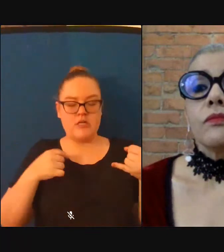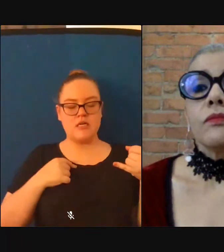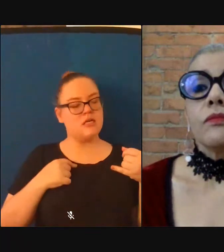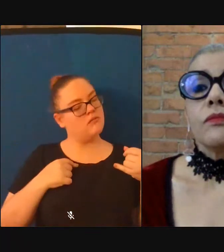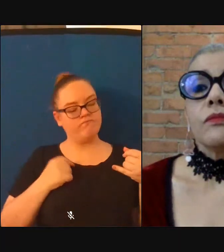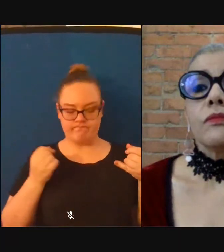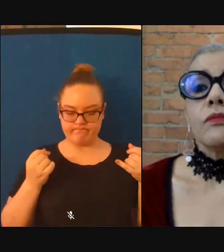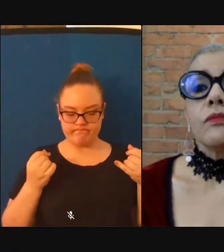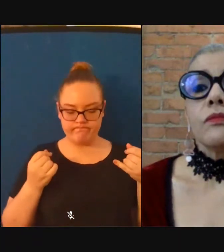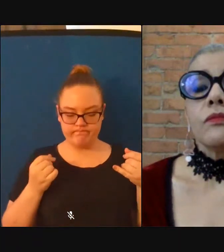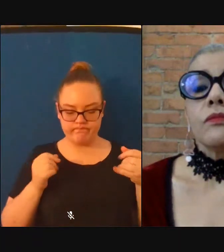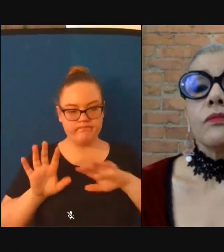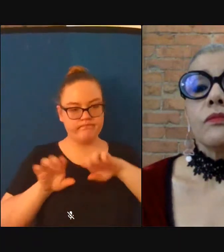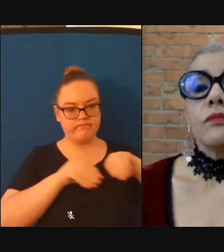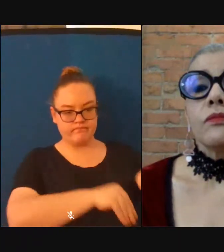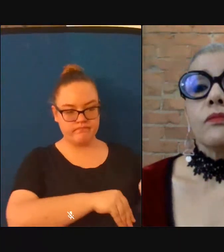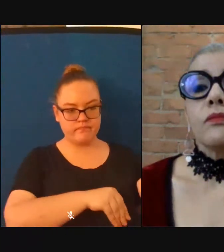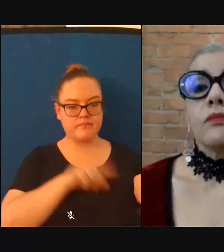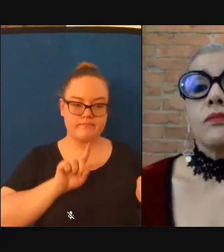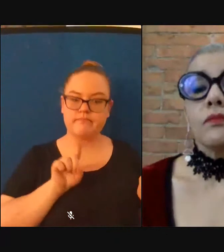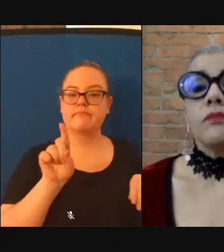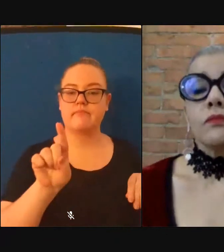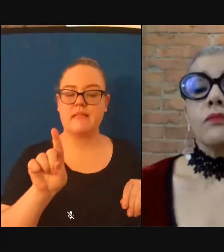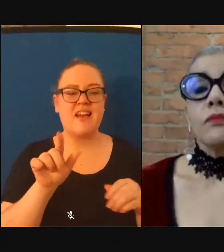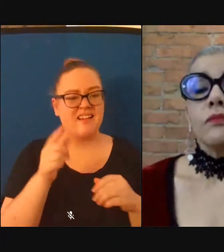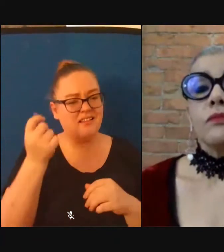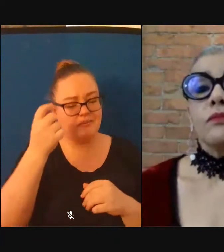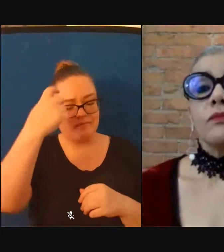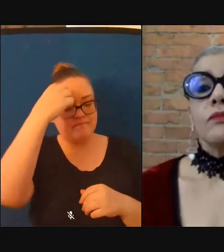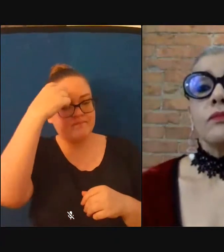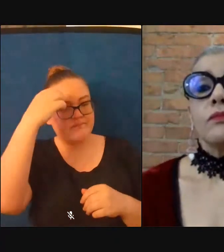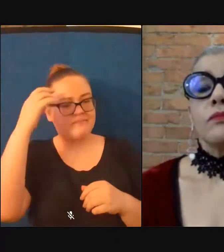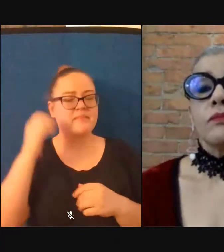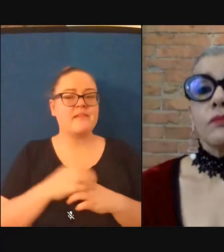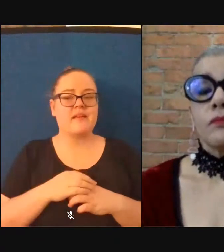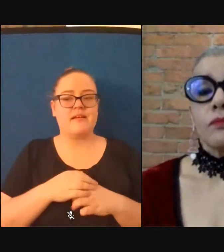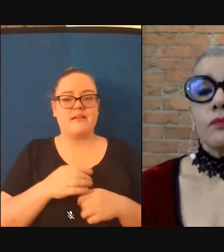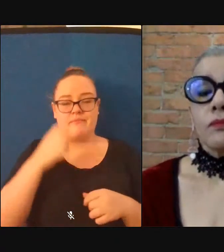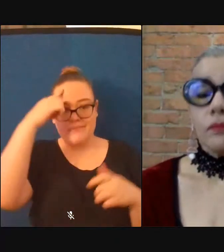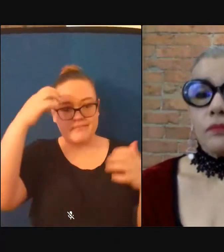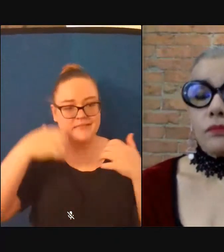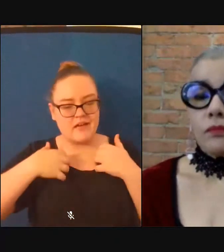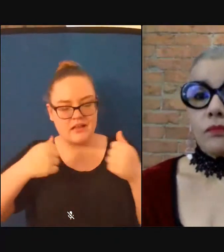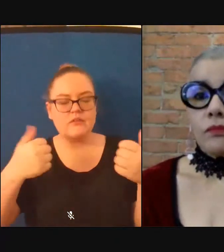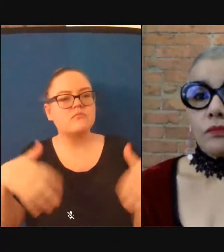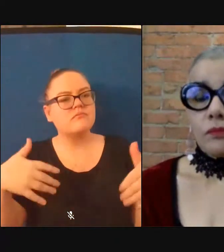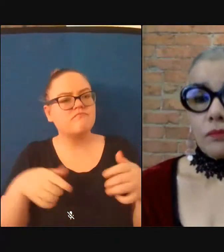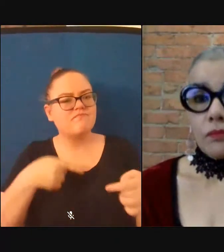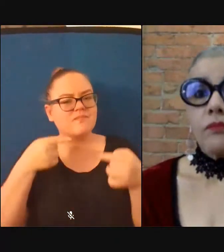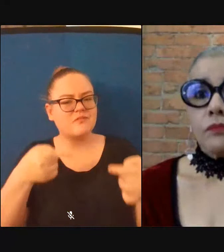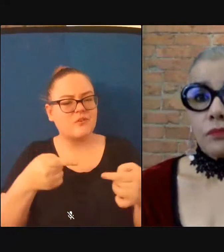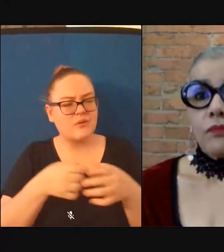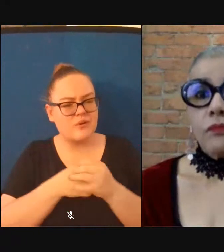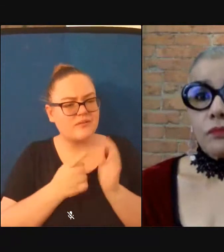some amount of psychological turmoil that it took and has still, and since I'm still working